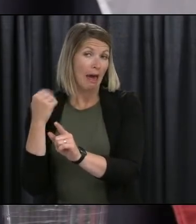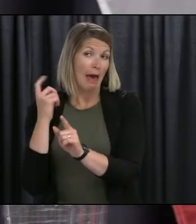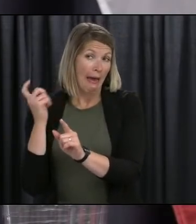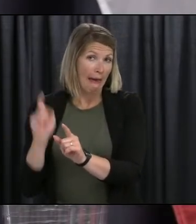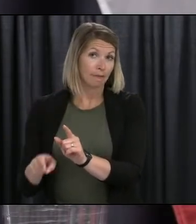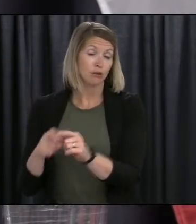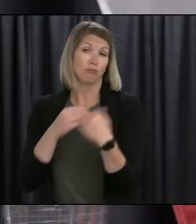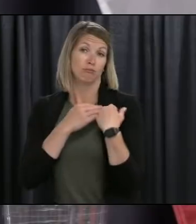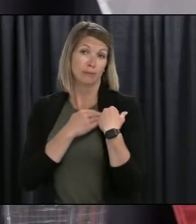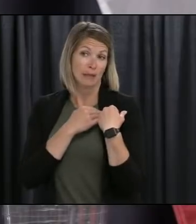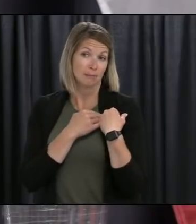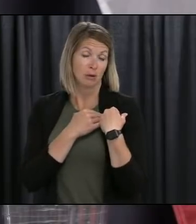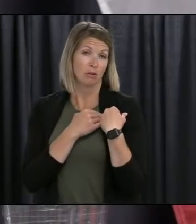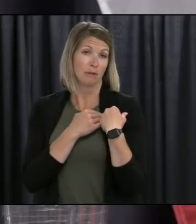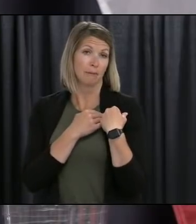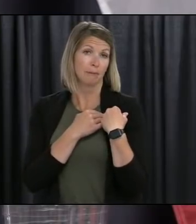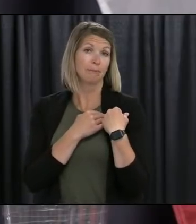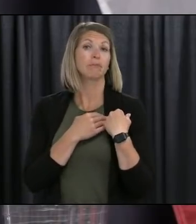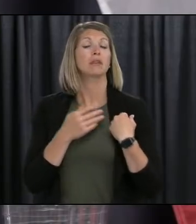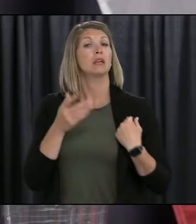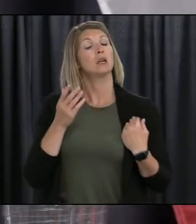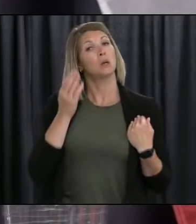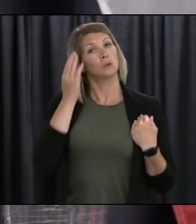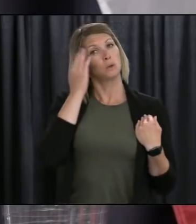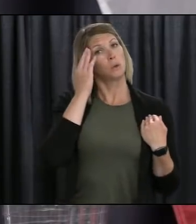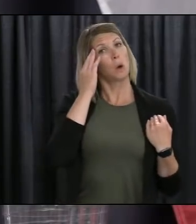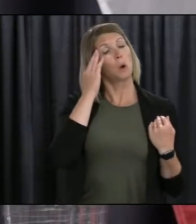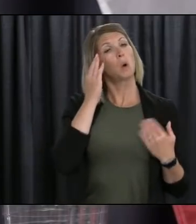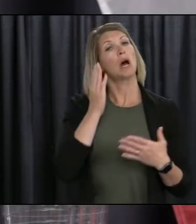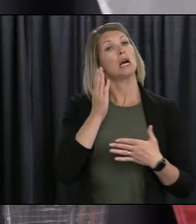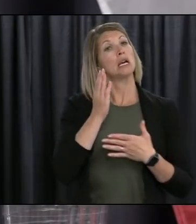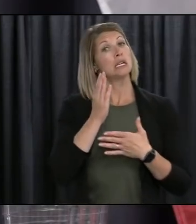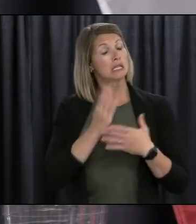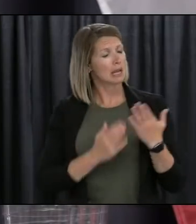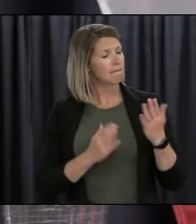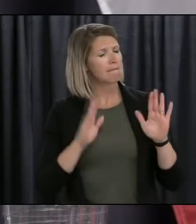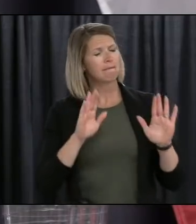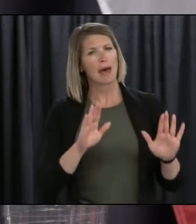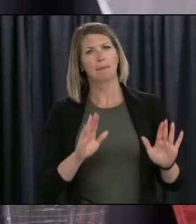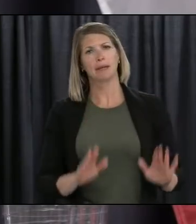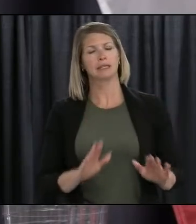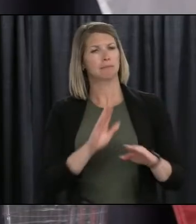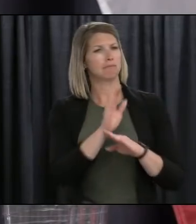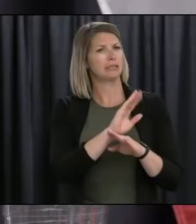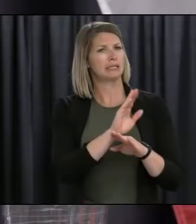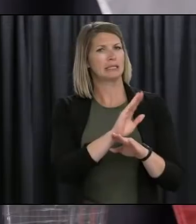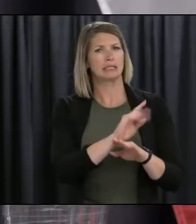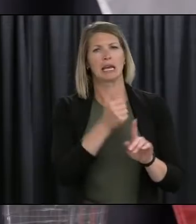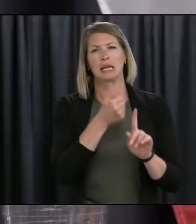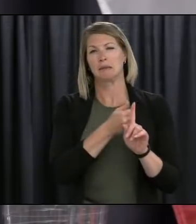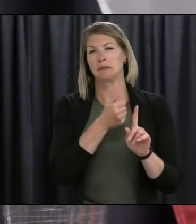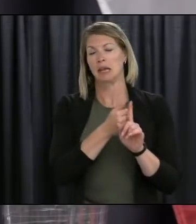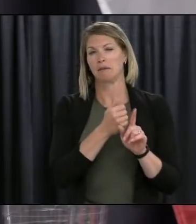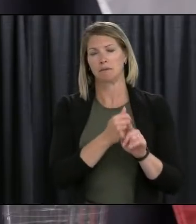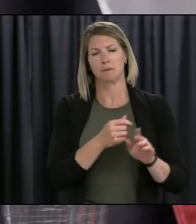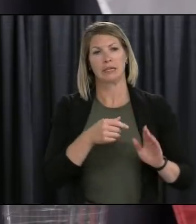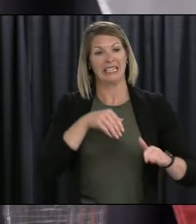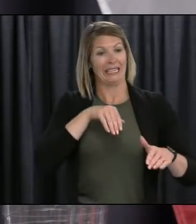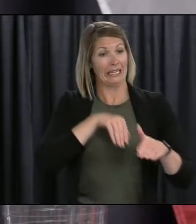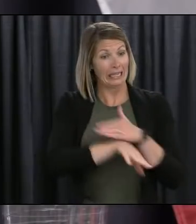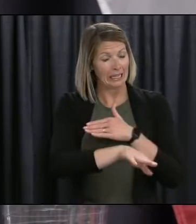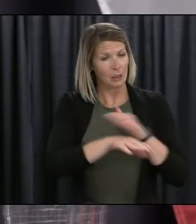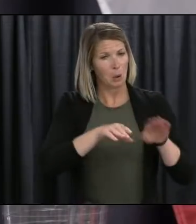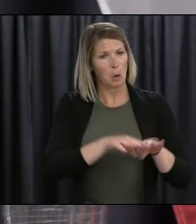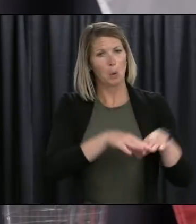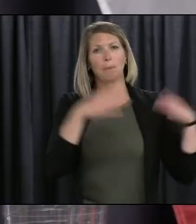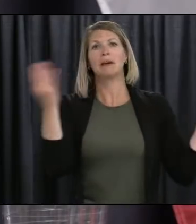conduct themselves. And you've seen, by and large, there have been some marvelous examples of cooperation. I mean, you go to Dominion,